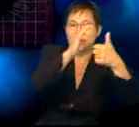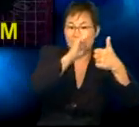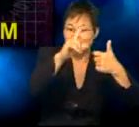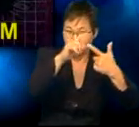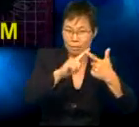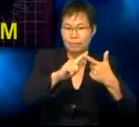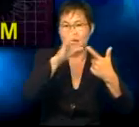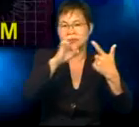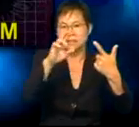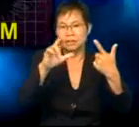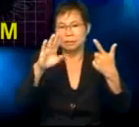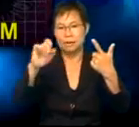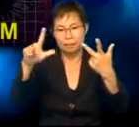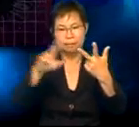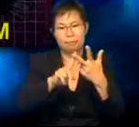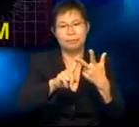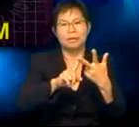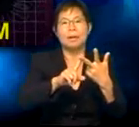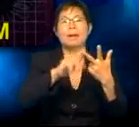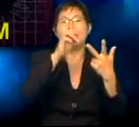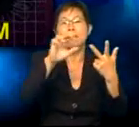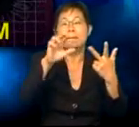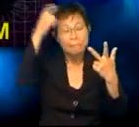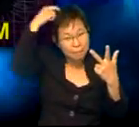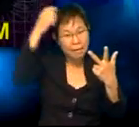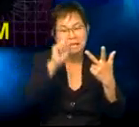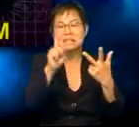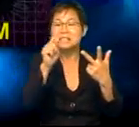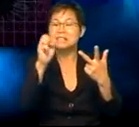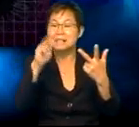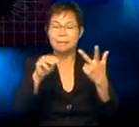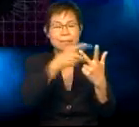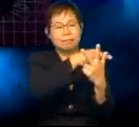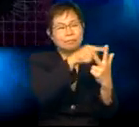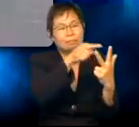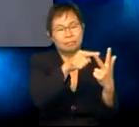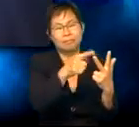cerebrum, the cerebellum, and the brainstem.